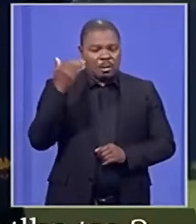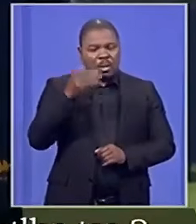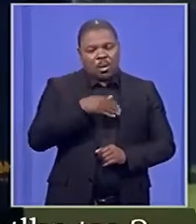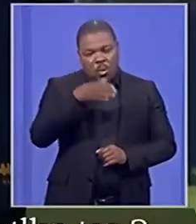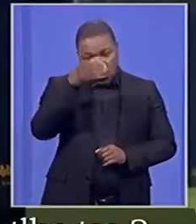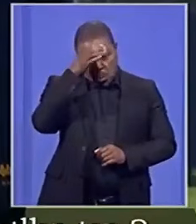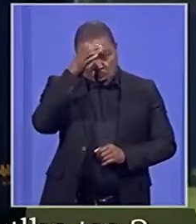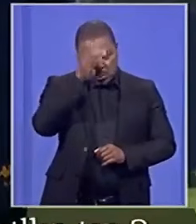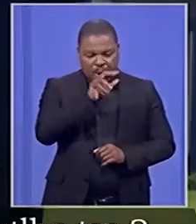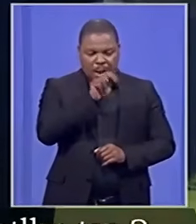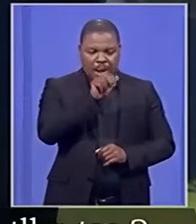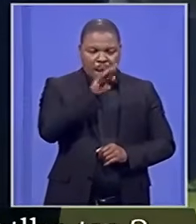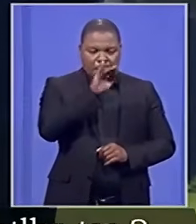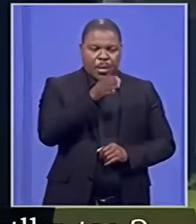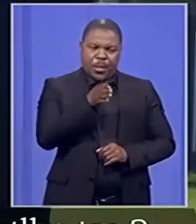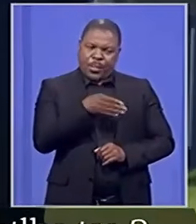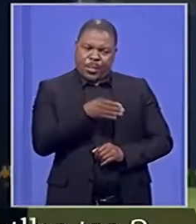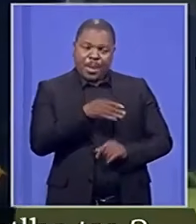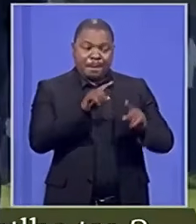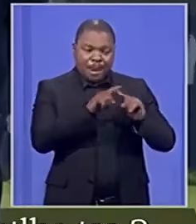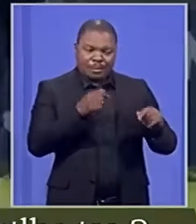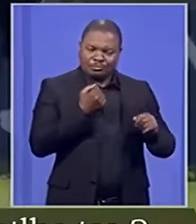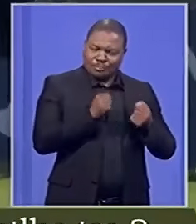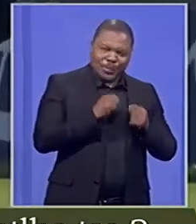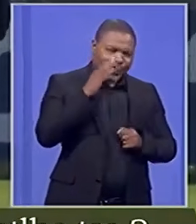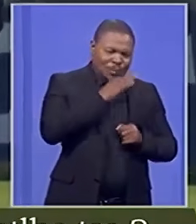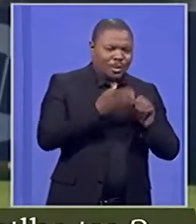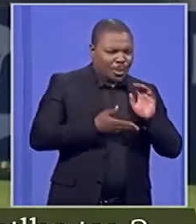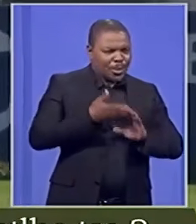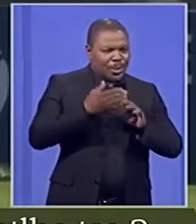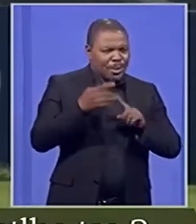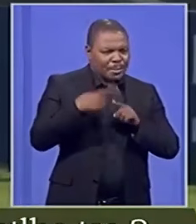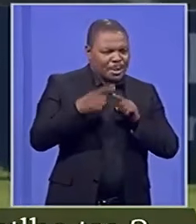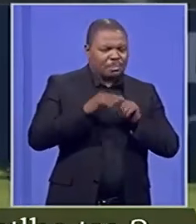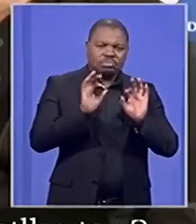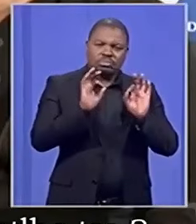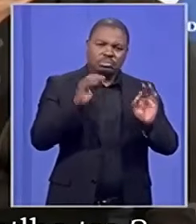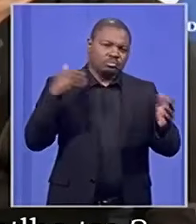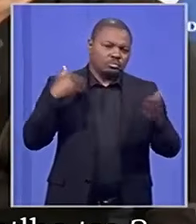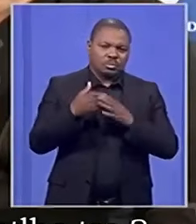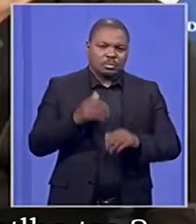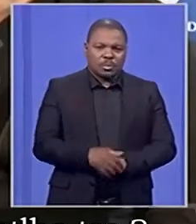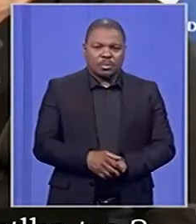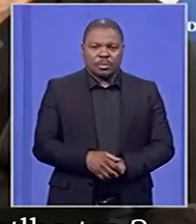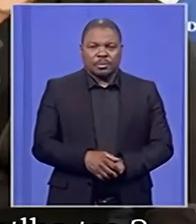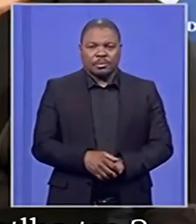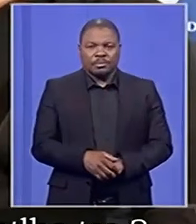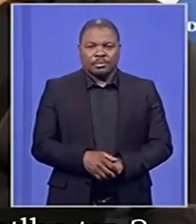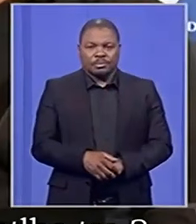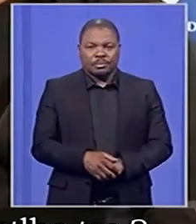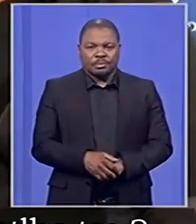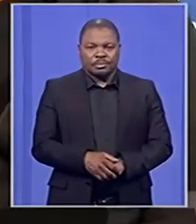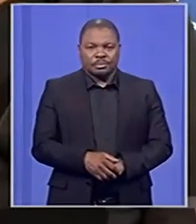a ne le siyo ha se ka sa sokola empa ba la nna ba tswela pele le pelong la bona. Ça n'a eu aucune influence.